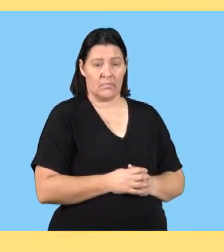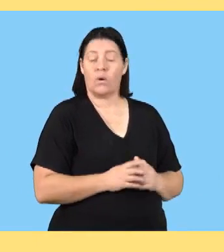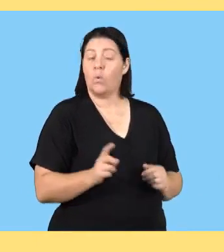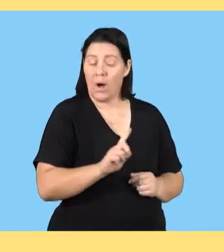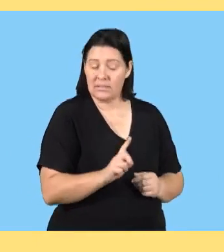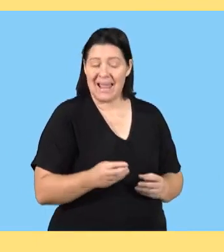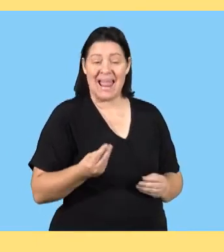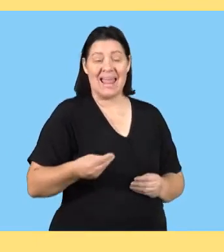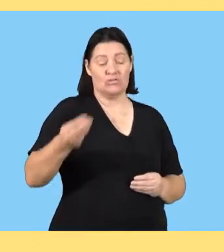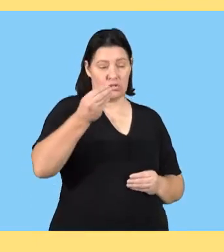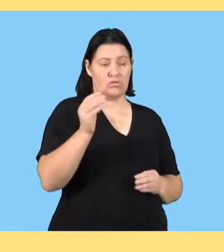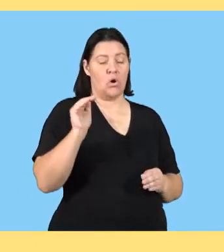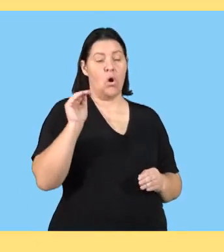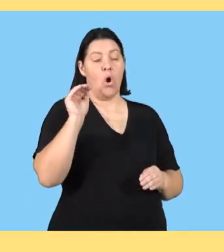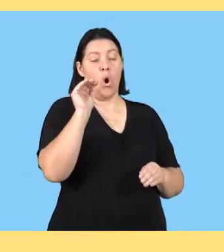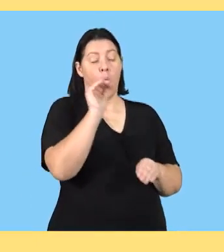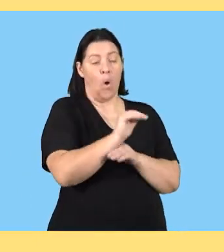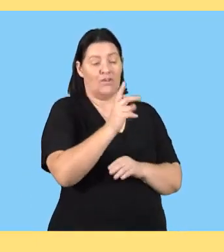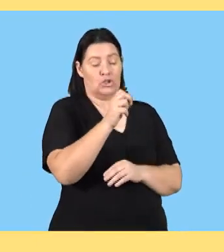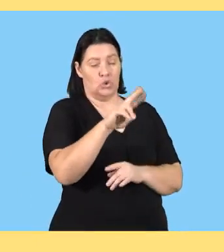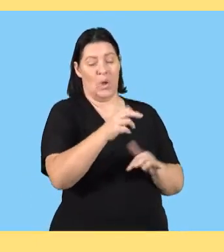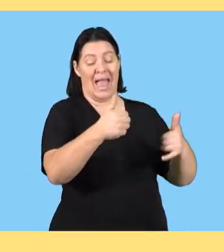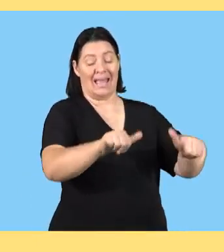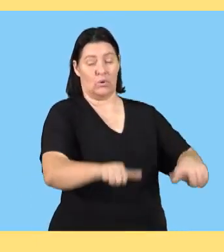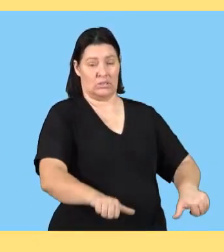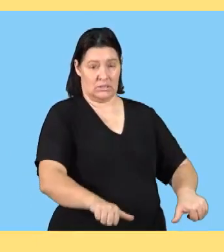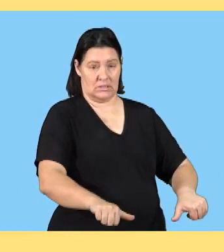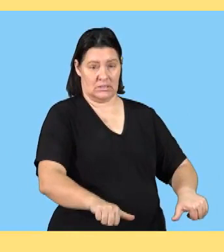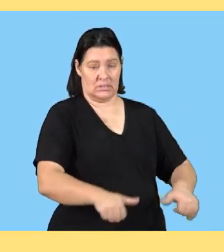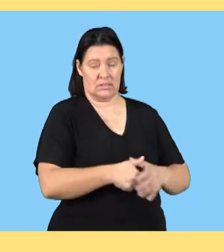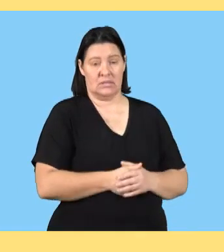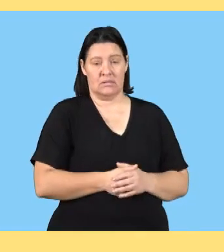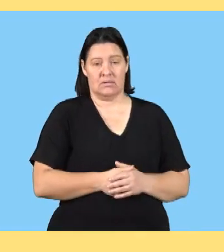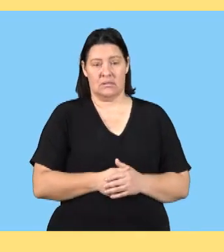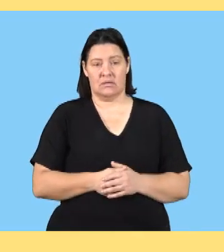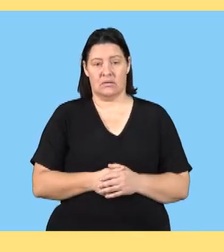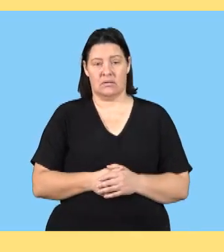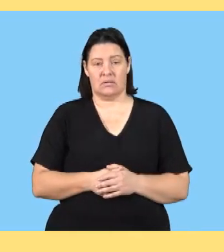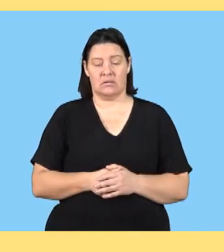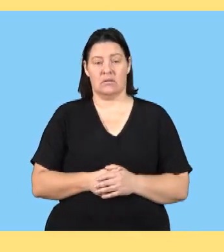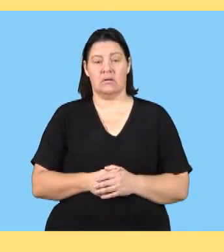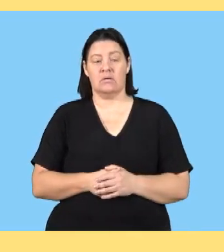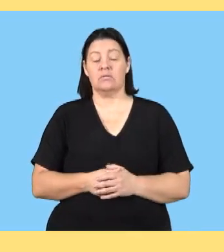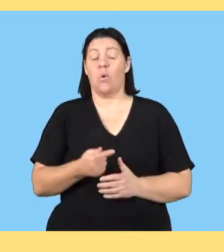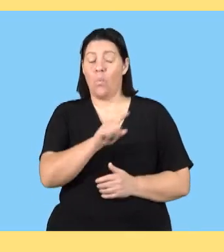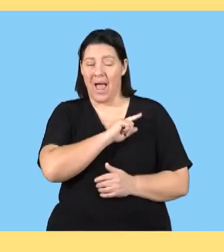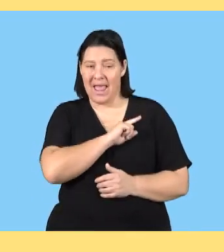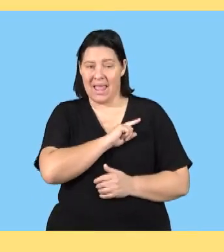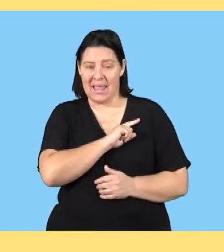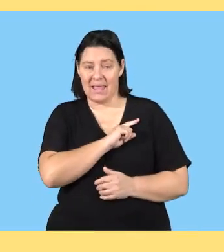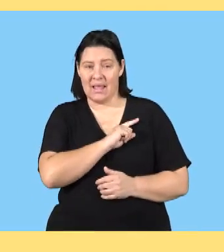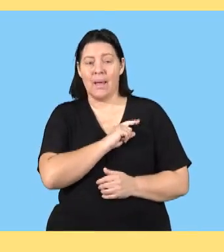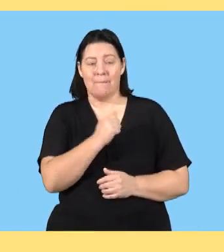on overdue account. We very much understand that this